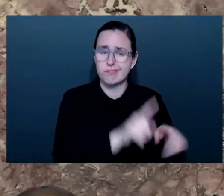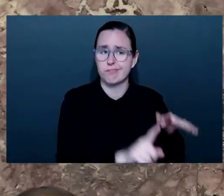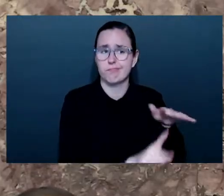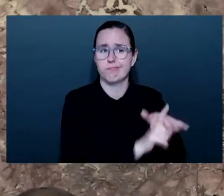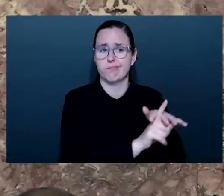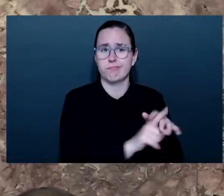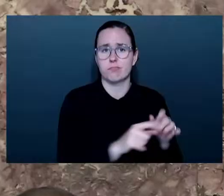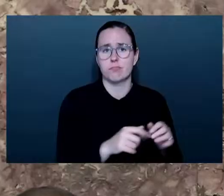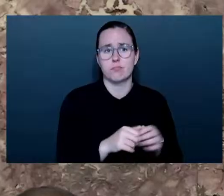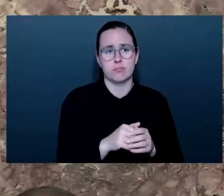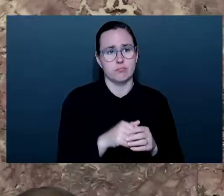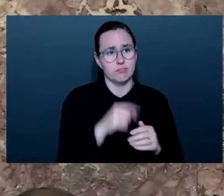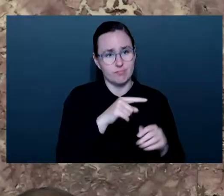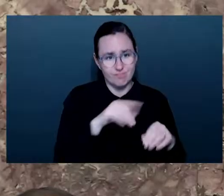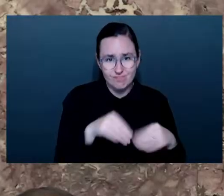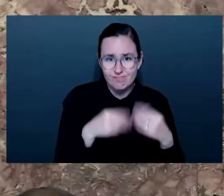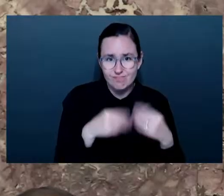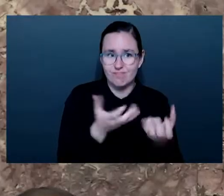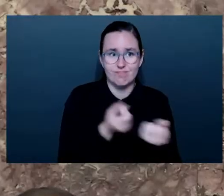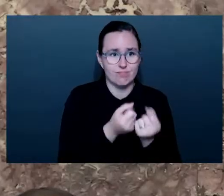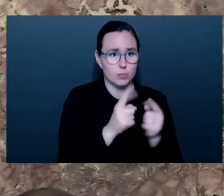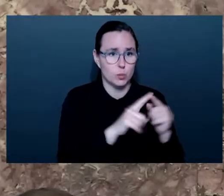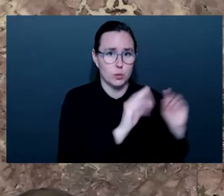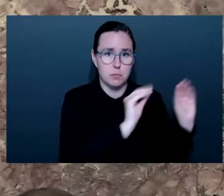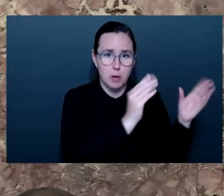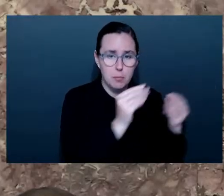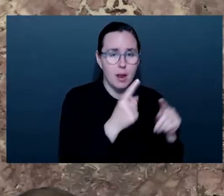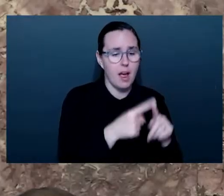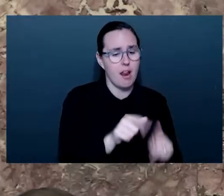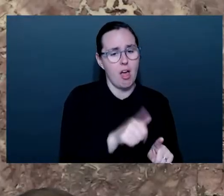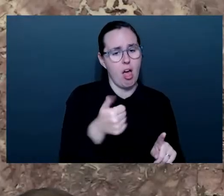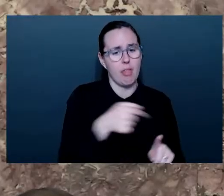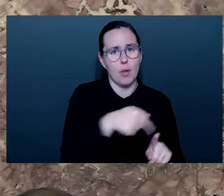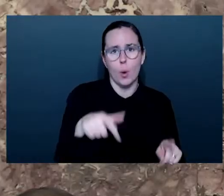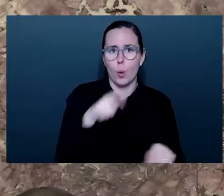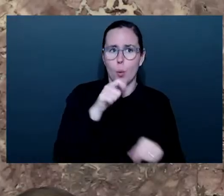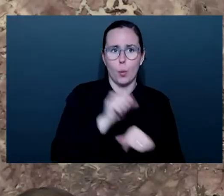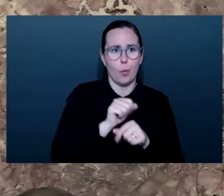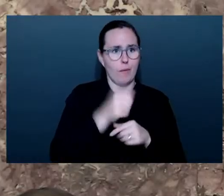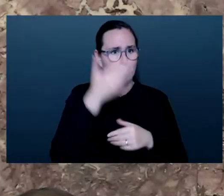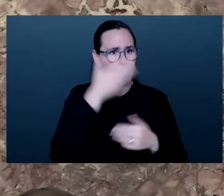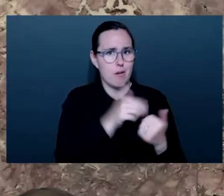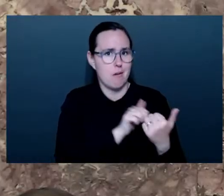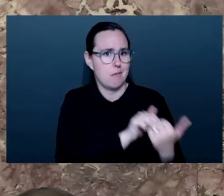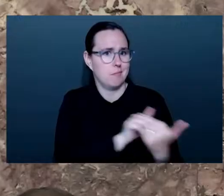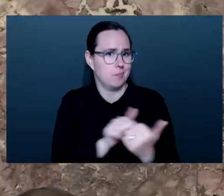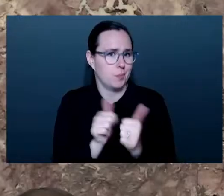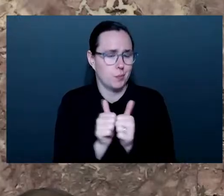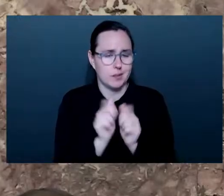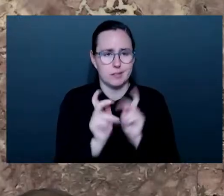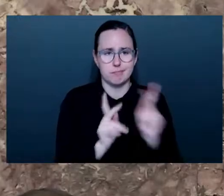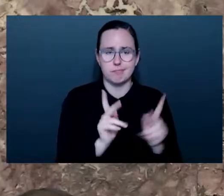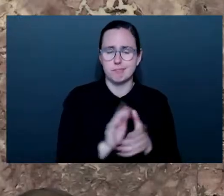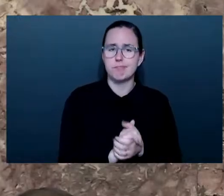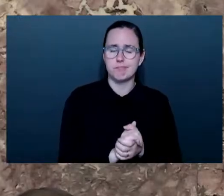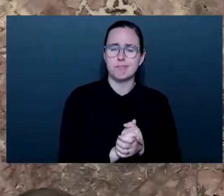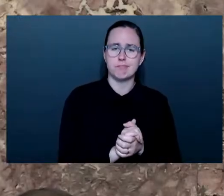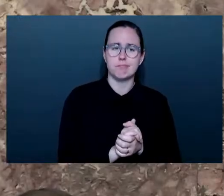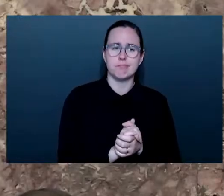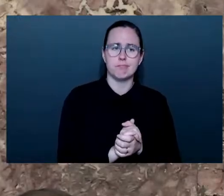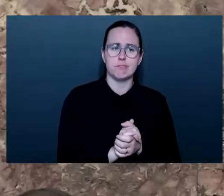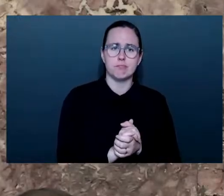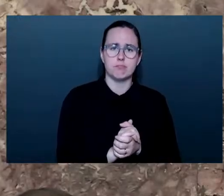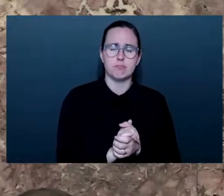terrible circumstances like this unfold. Mr. Speaker, the continuum of publicly funded services that